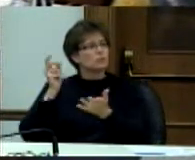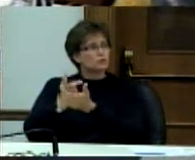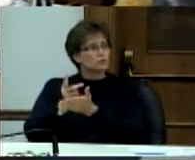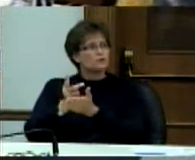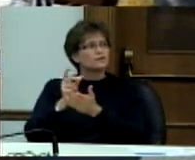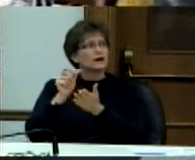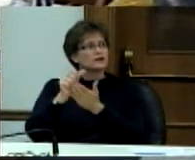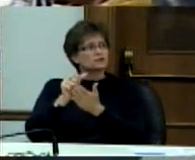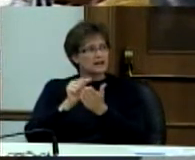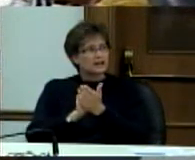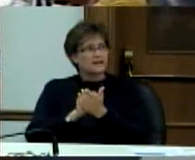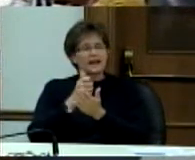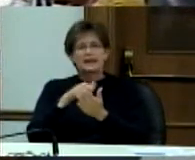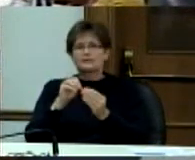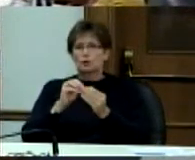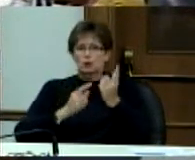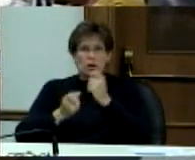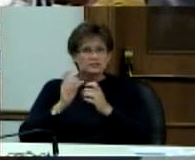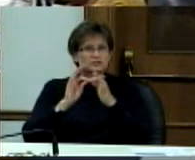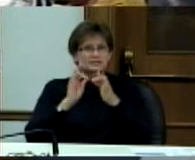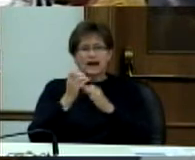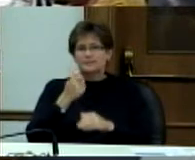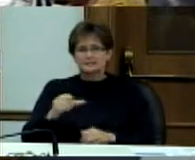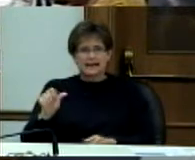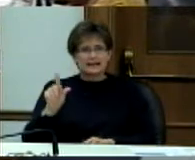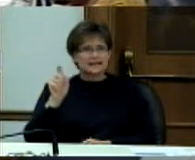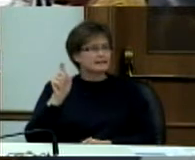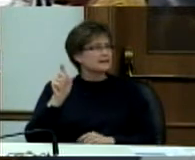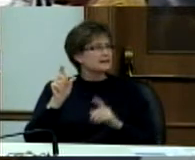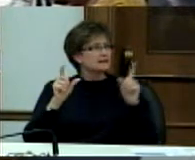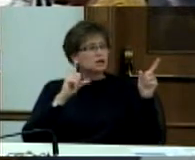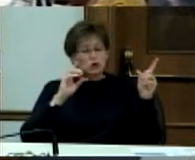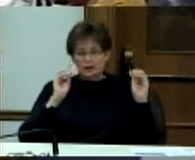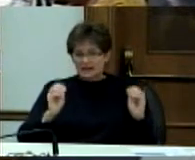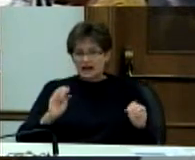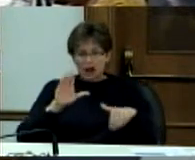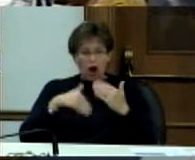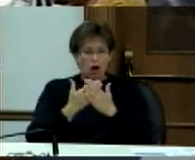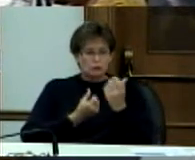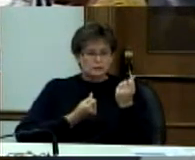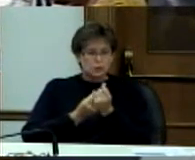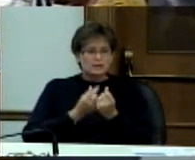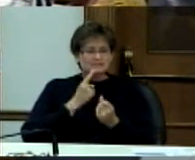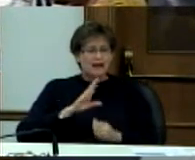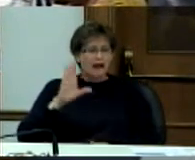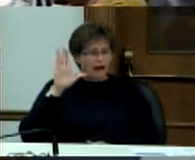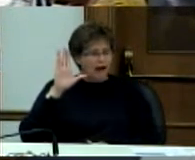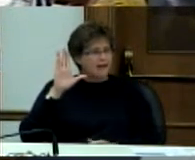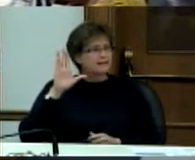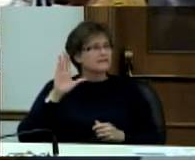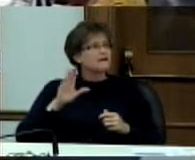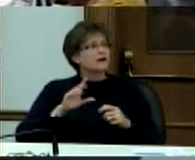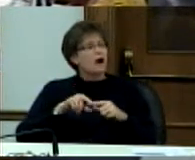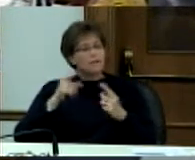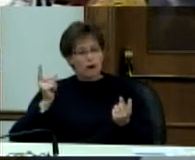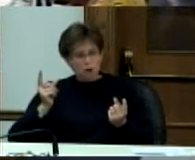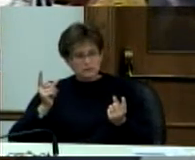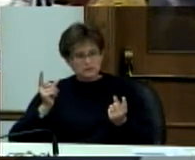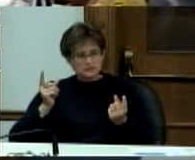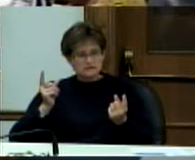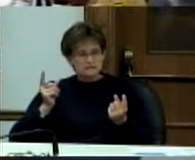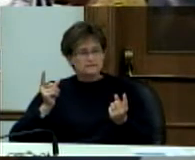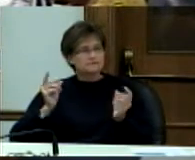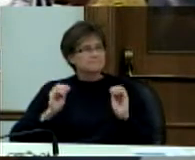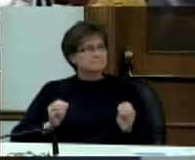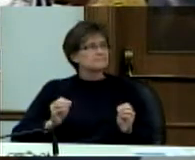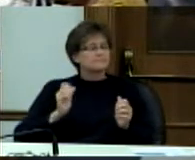and a second to approve the agenda. Any further questions or comments? Hearing none, all those in favor signify by saying aye. Aye. Opposed,